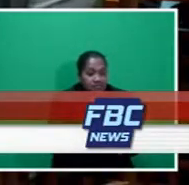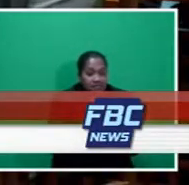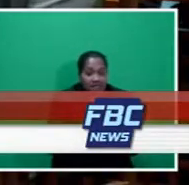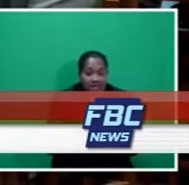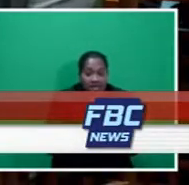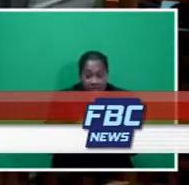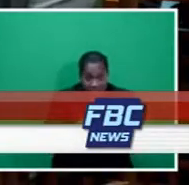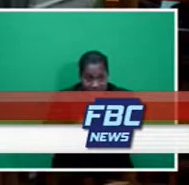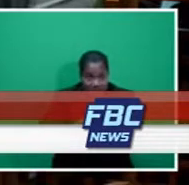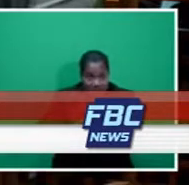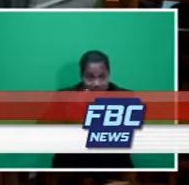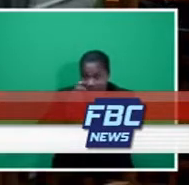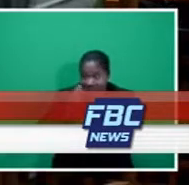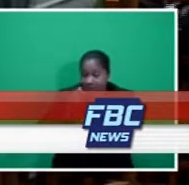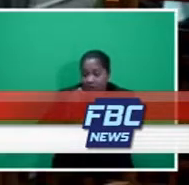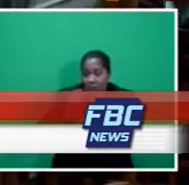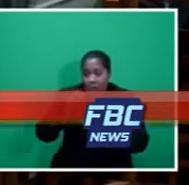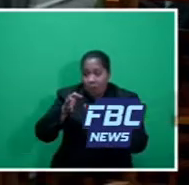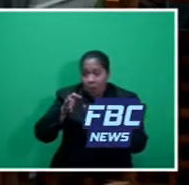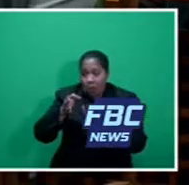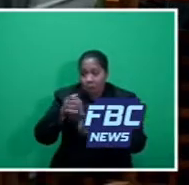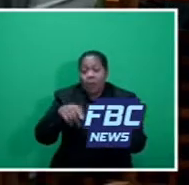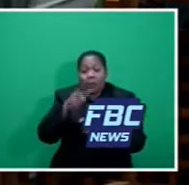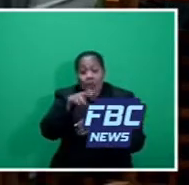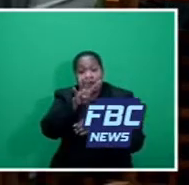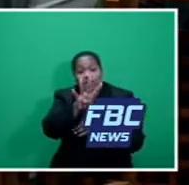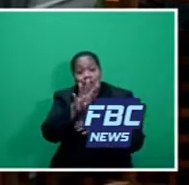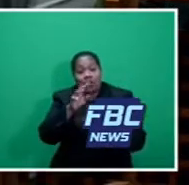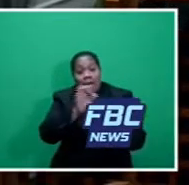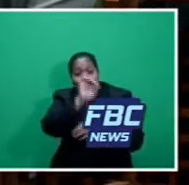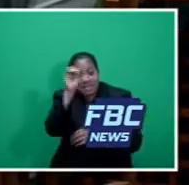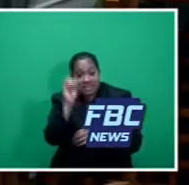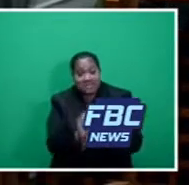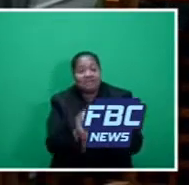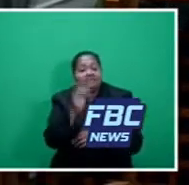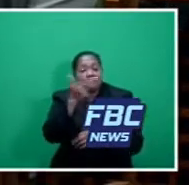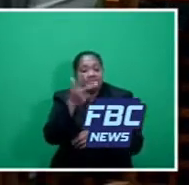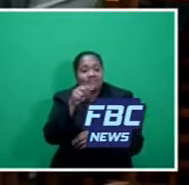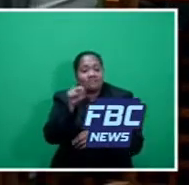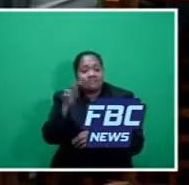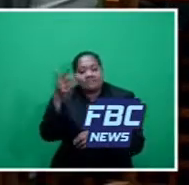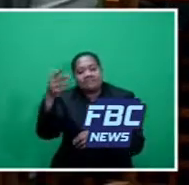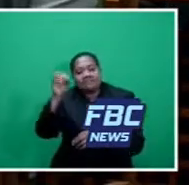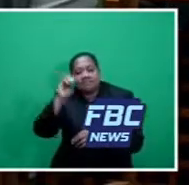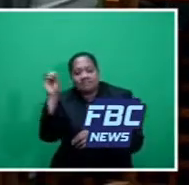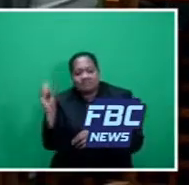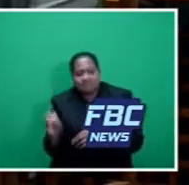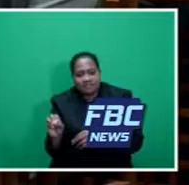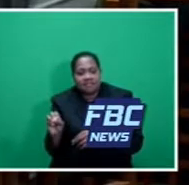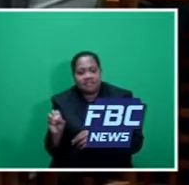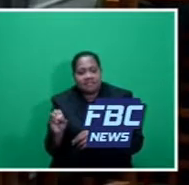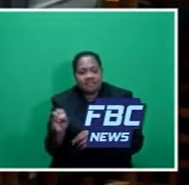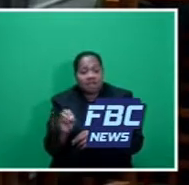Suva and Lotoka ports by 24% and 18.9%.